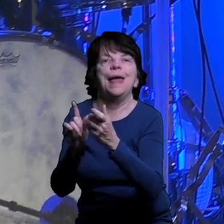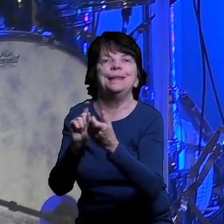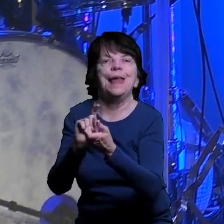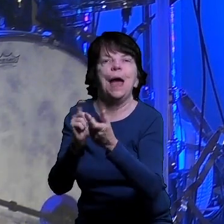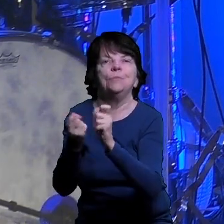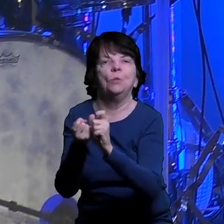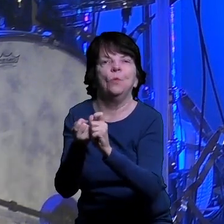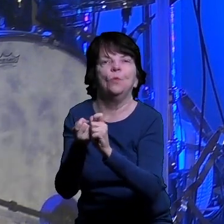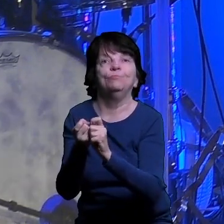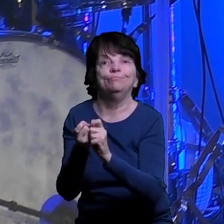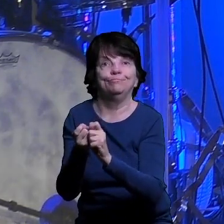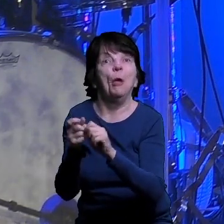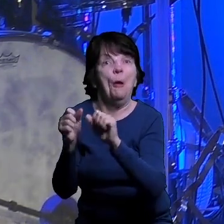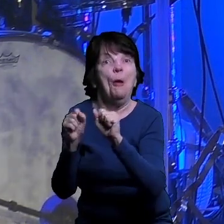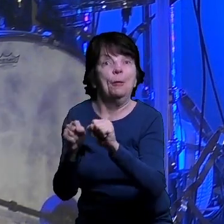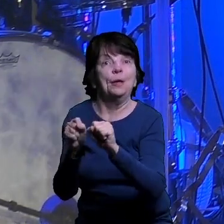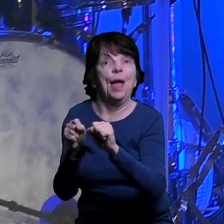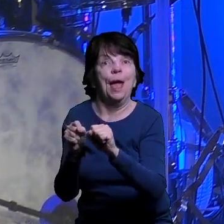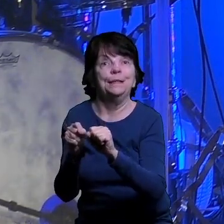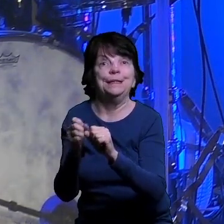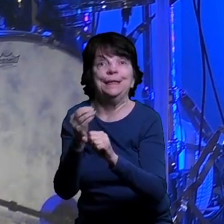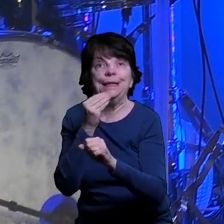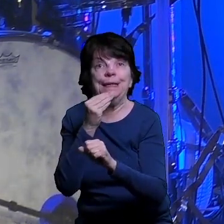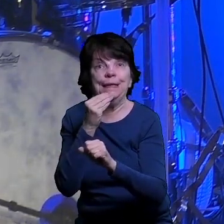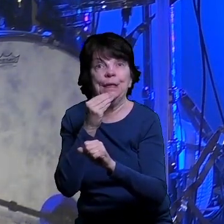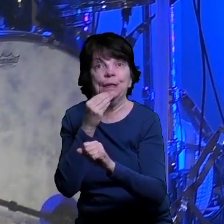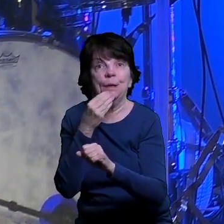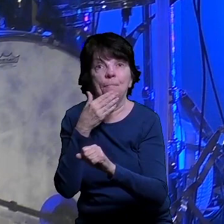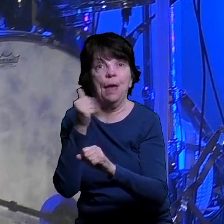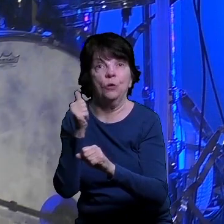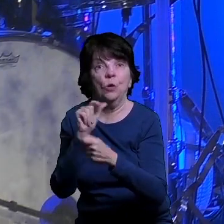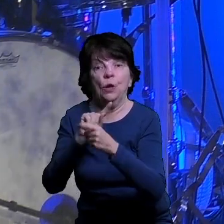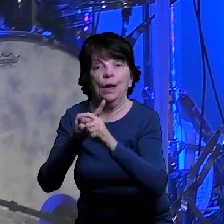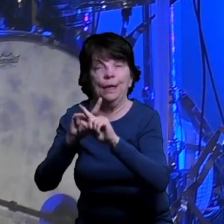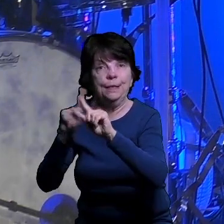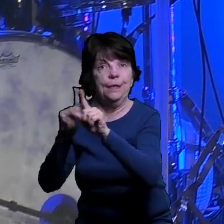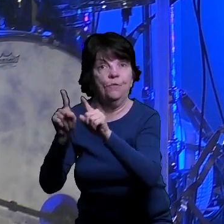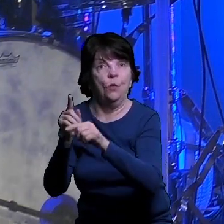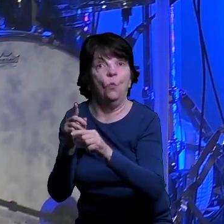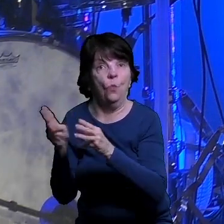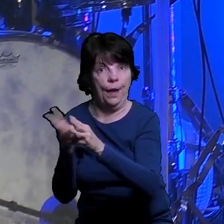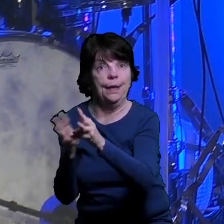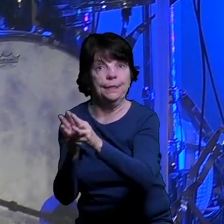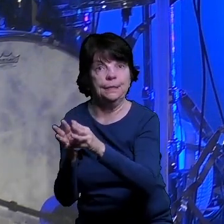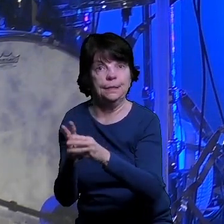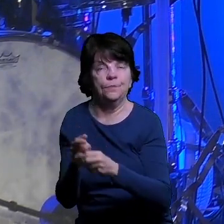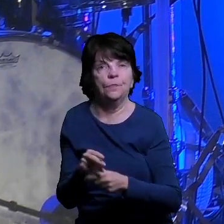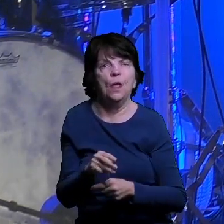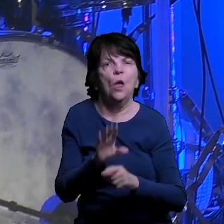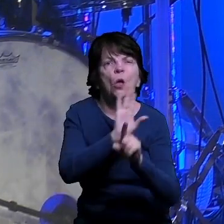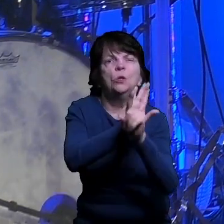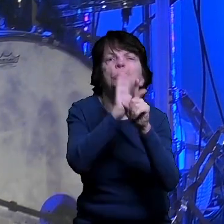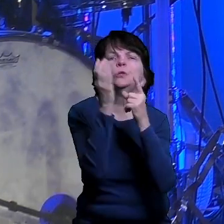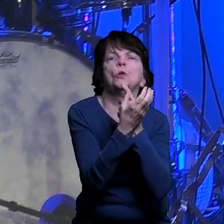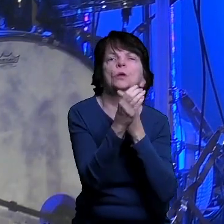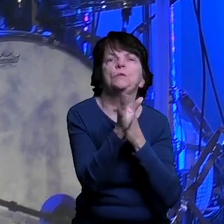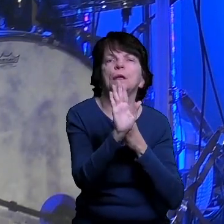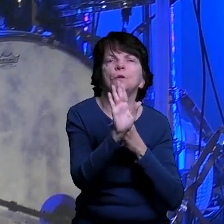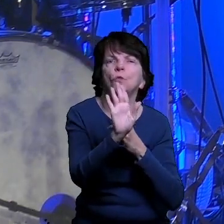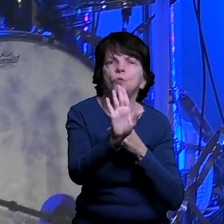tough situations harden your heart? Do they pull you down? Or does it make